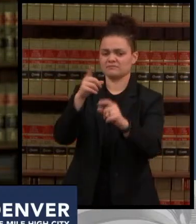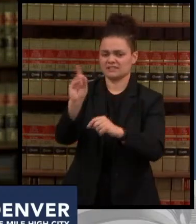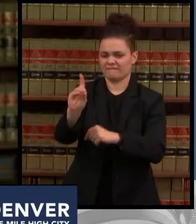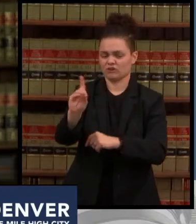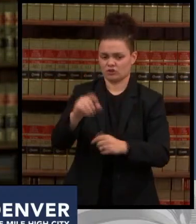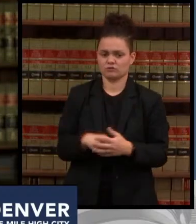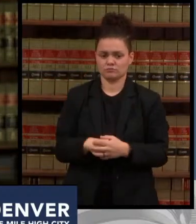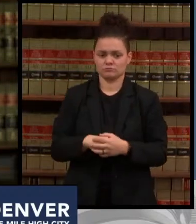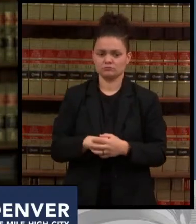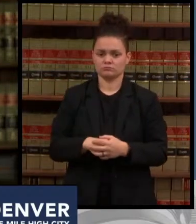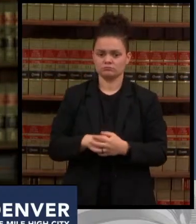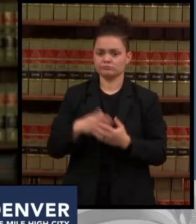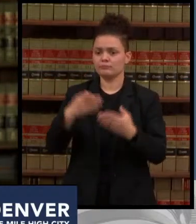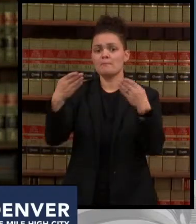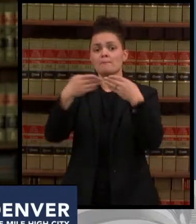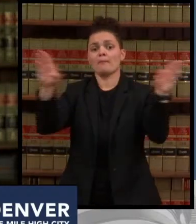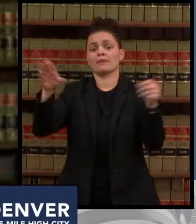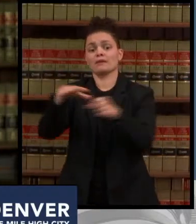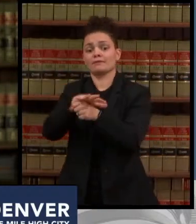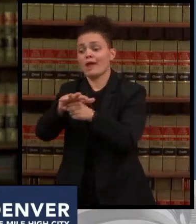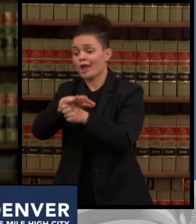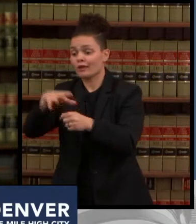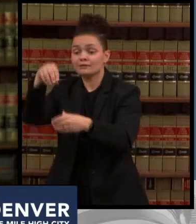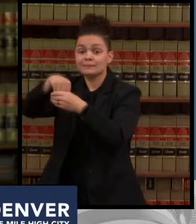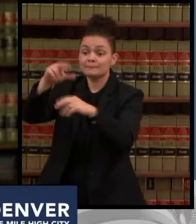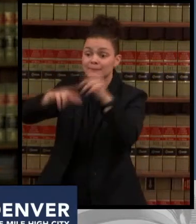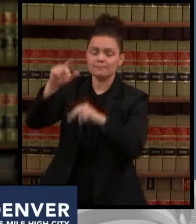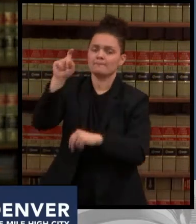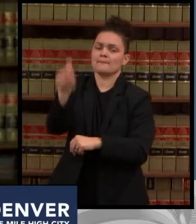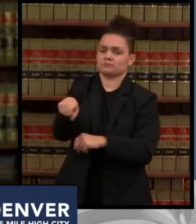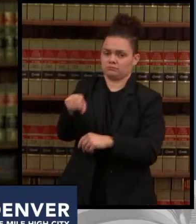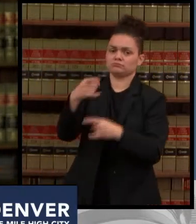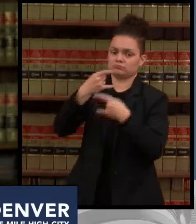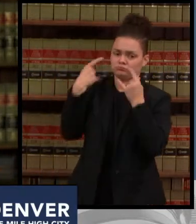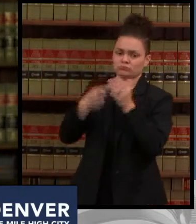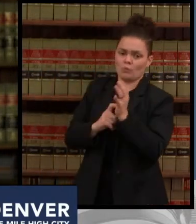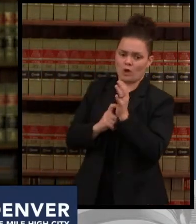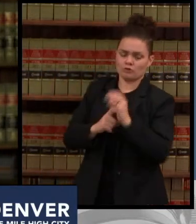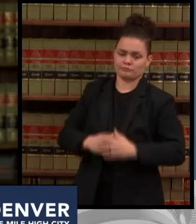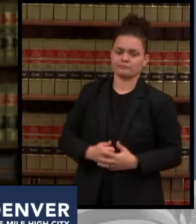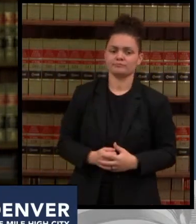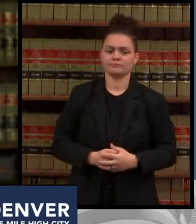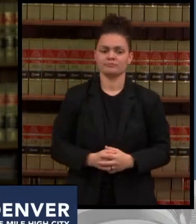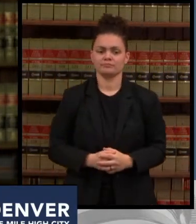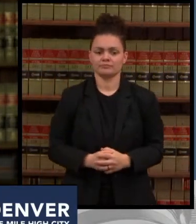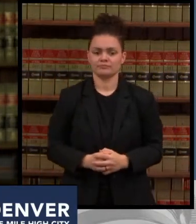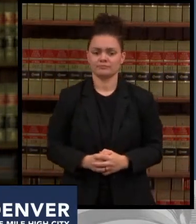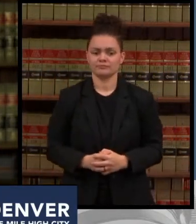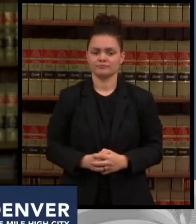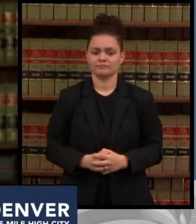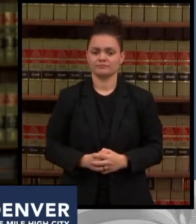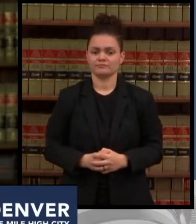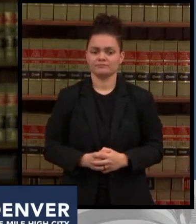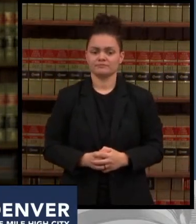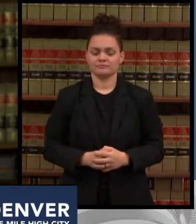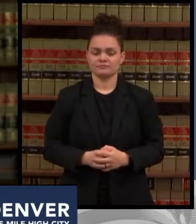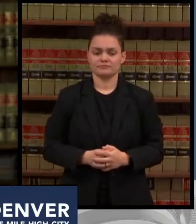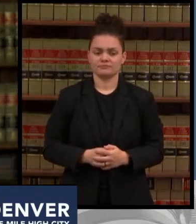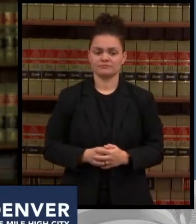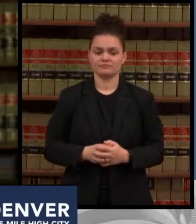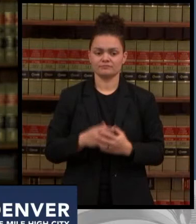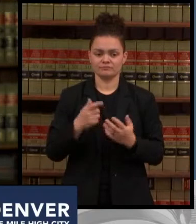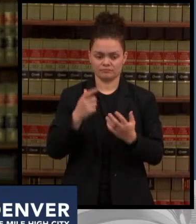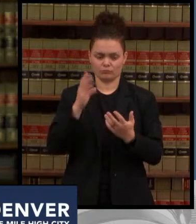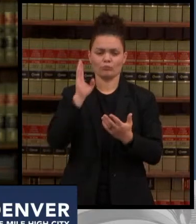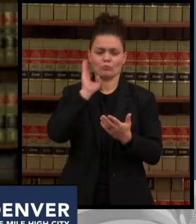Jeffco and Denver, we will be having what we're going to call a voluntary vaccine verification program. So businesses who want to do the